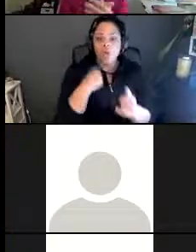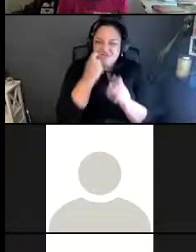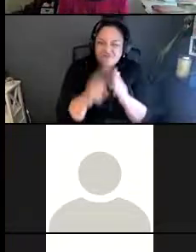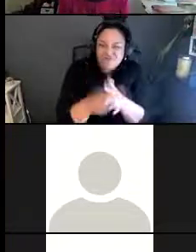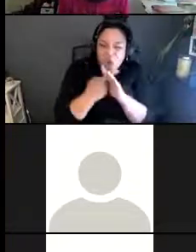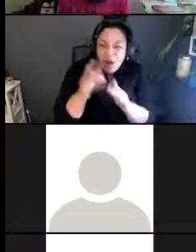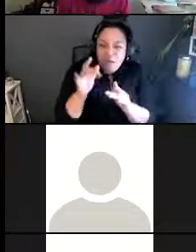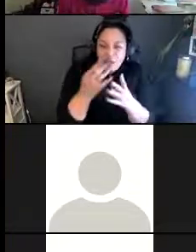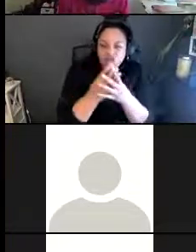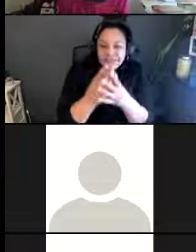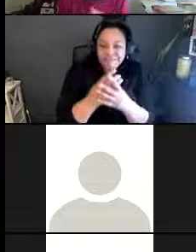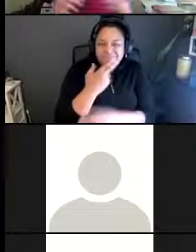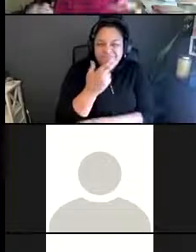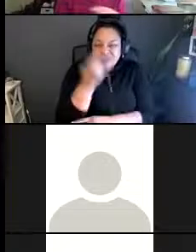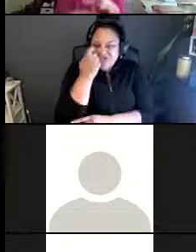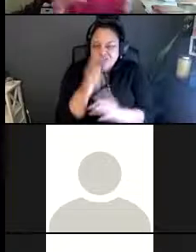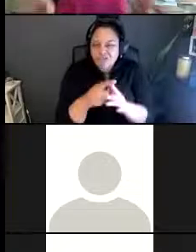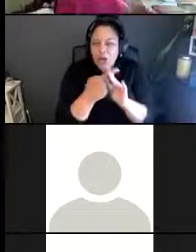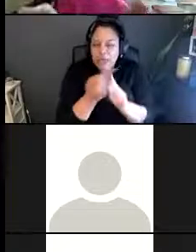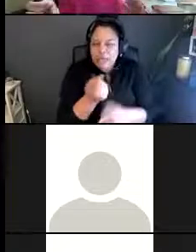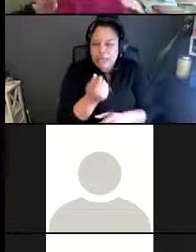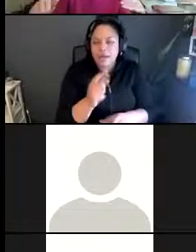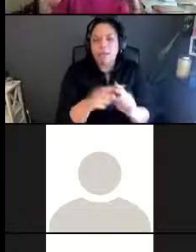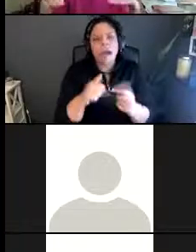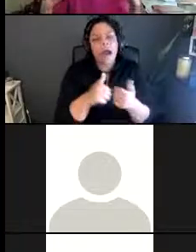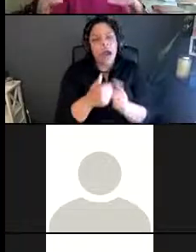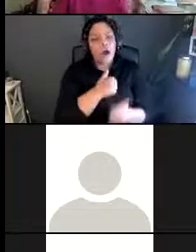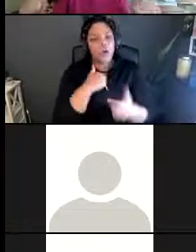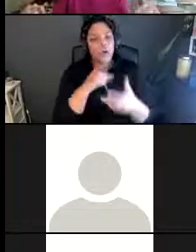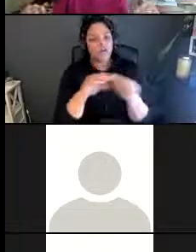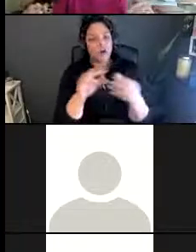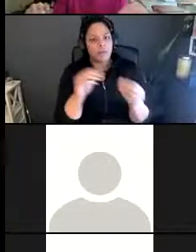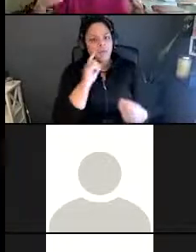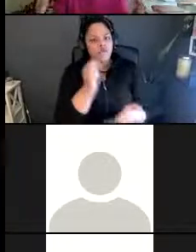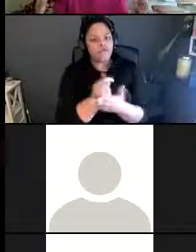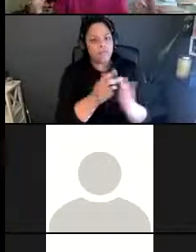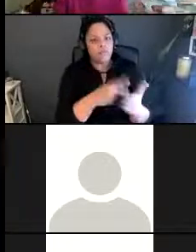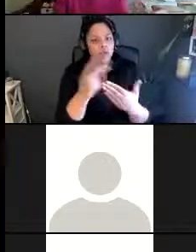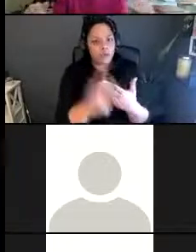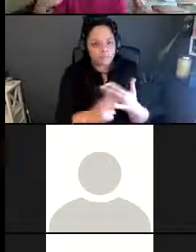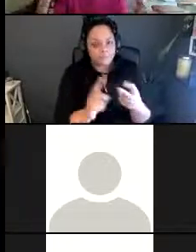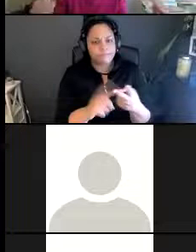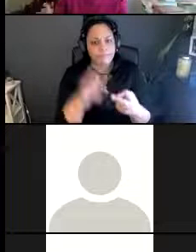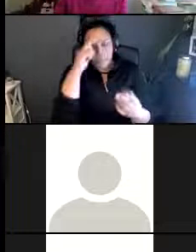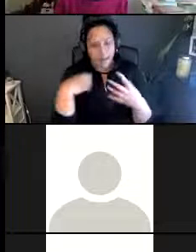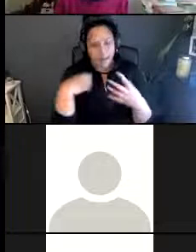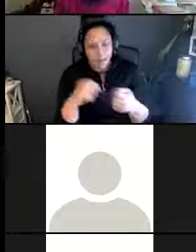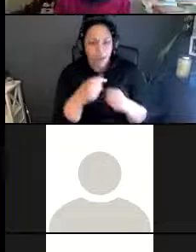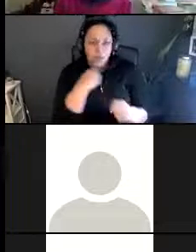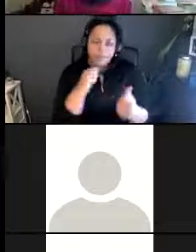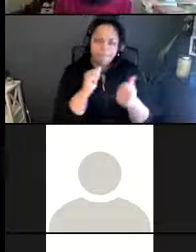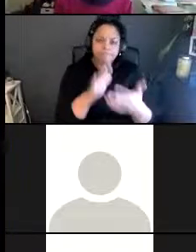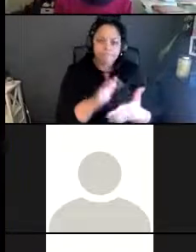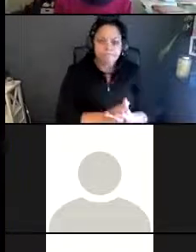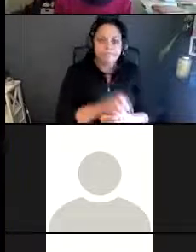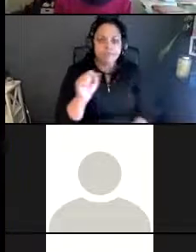little bit in most settings. How do we talk about it in our treatment programs, in our mental health and substance